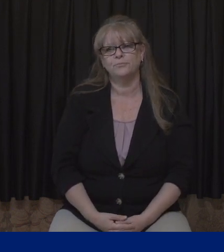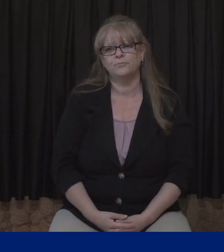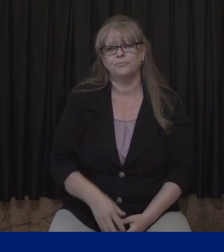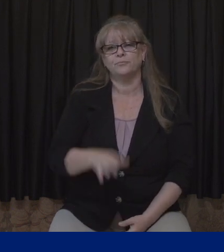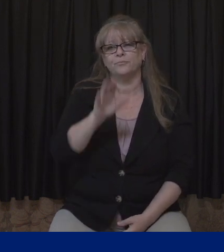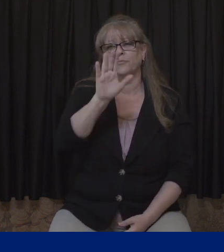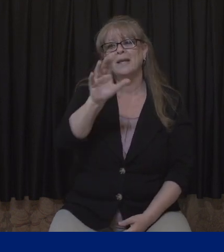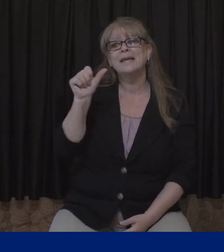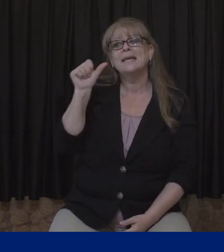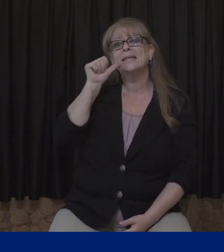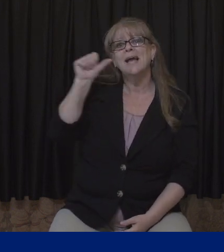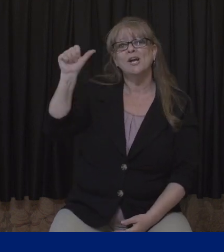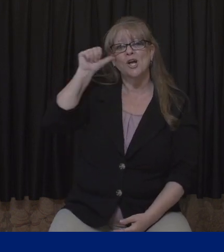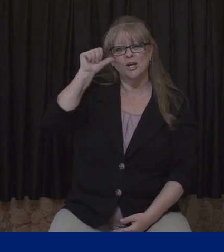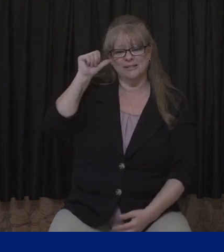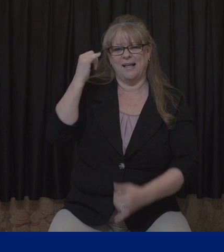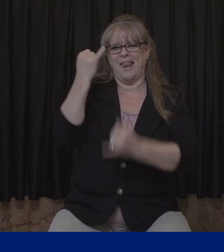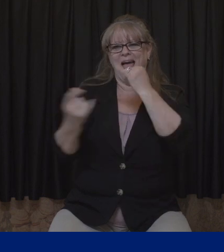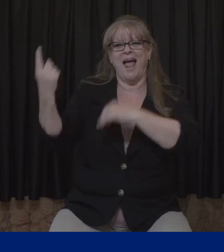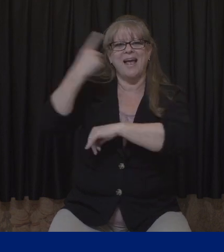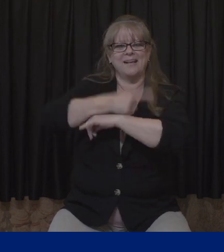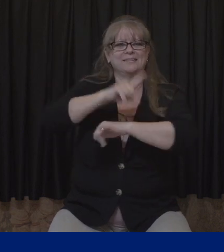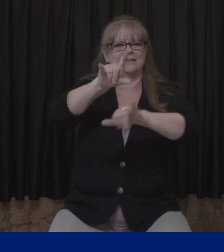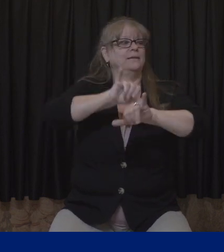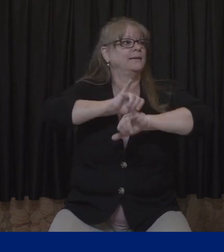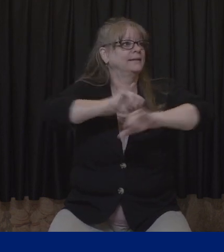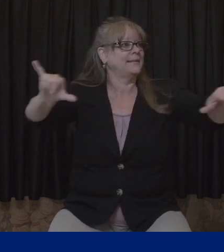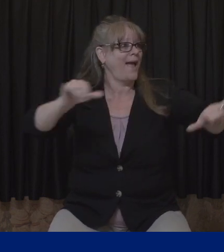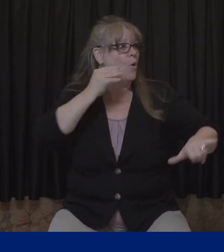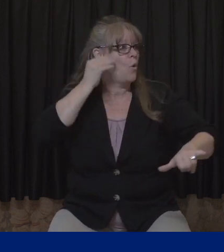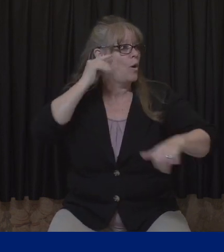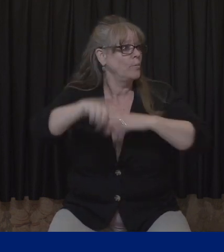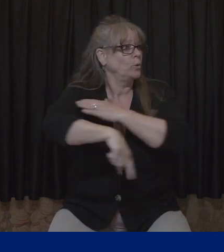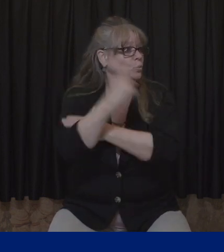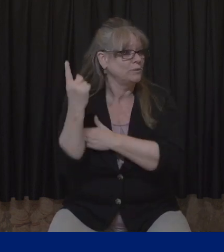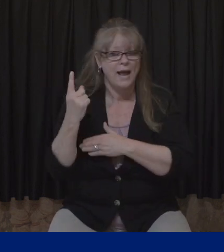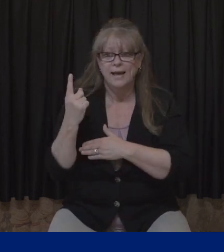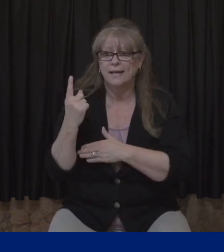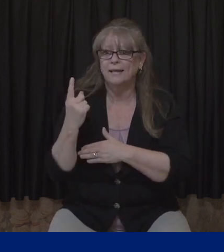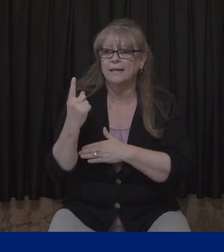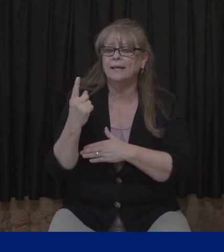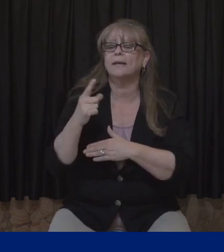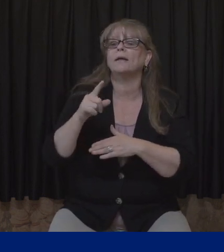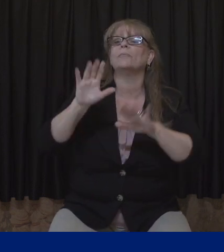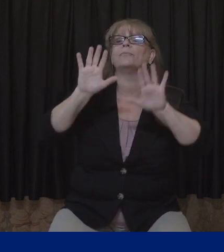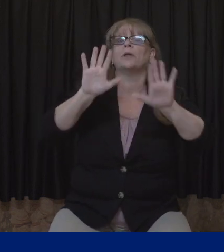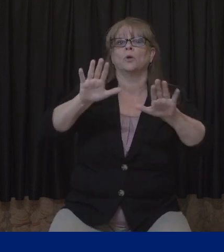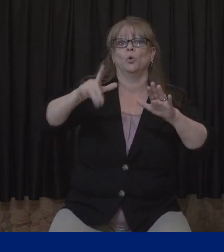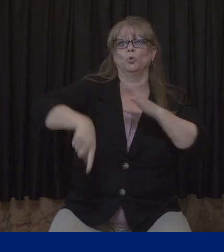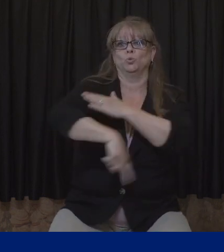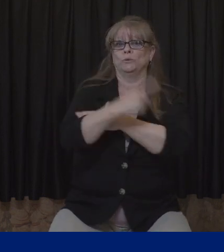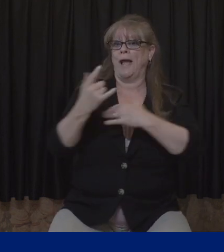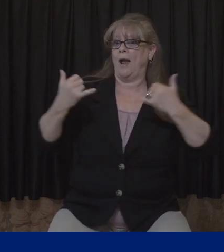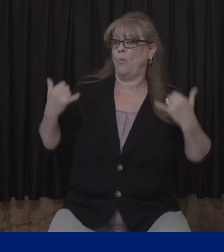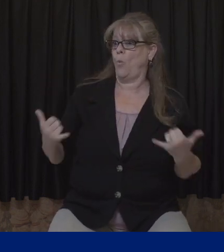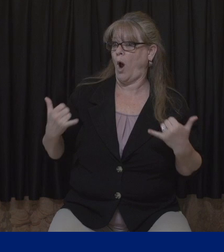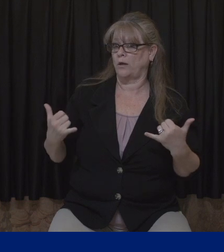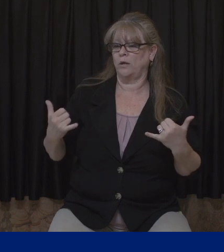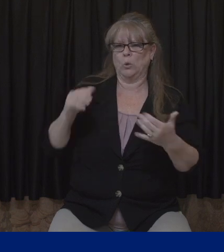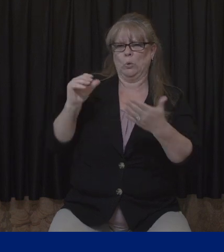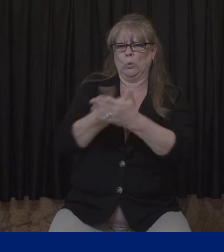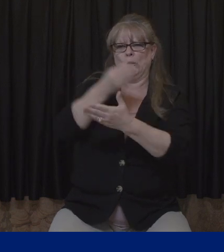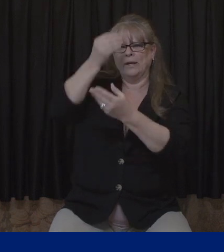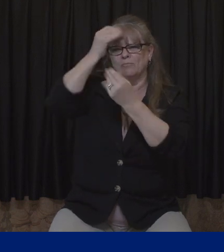day of the stay-at-home order in the state of Colorado. Today I'm presenting many of the details about what safer at home means for us here